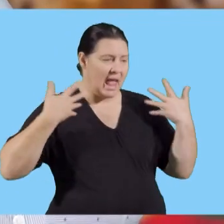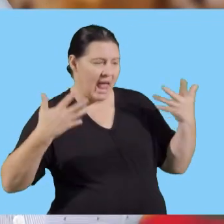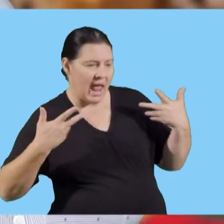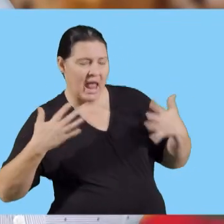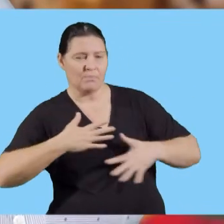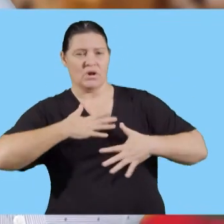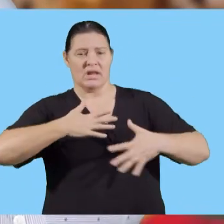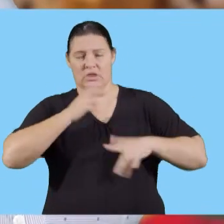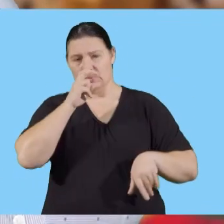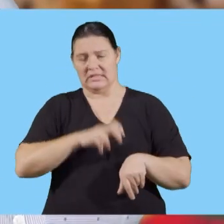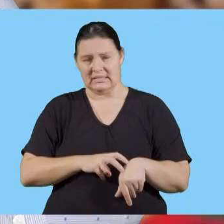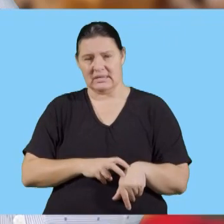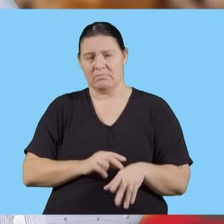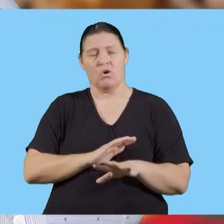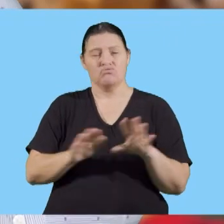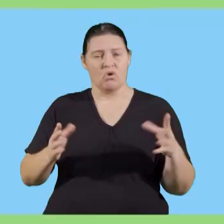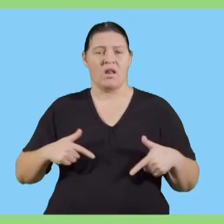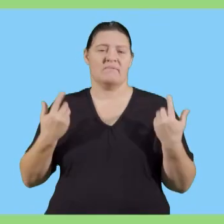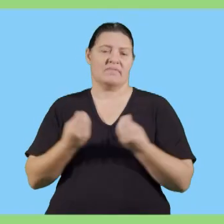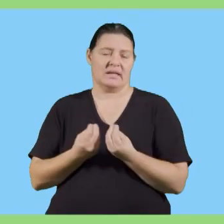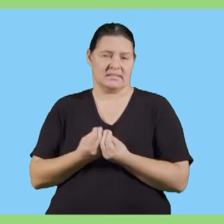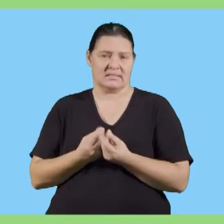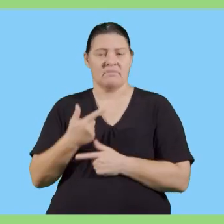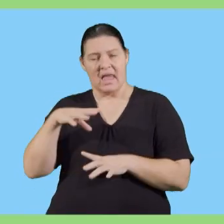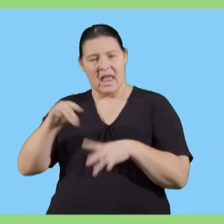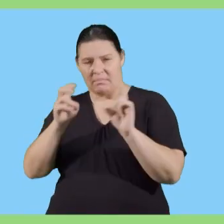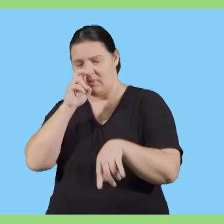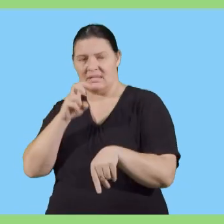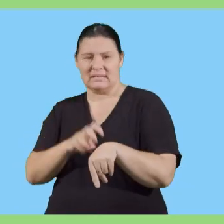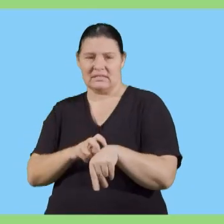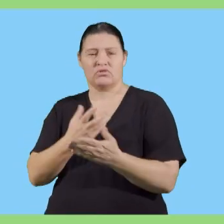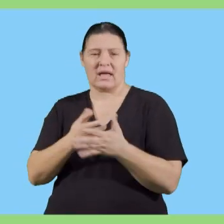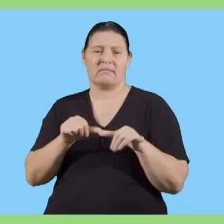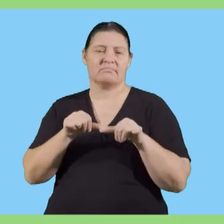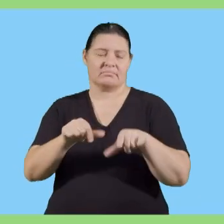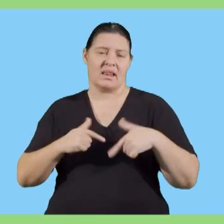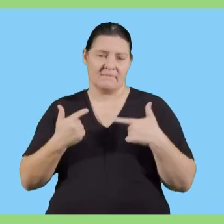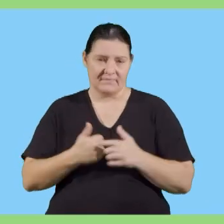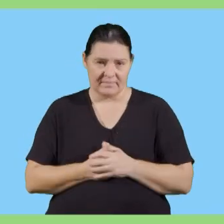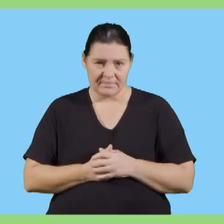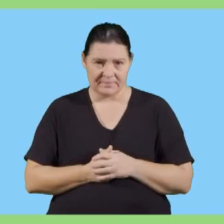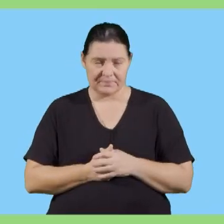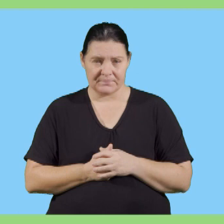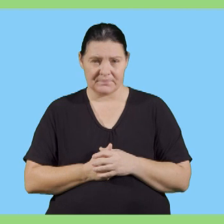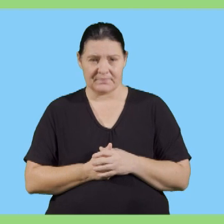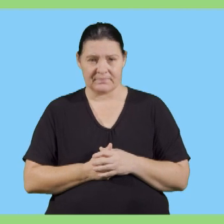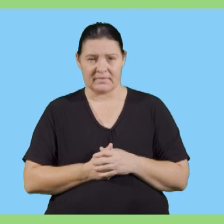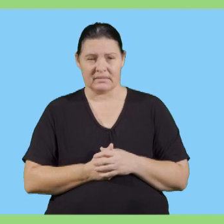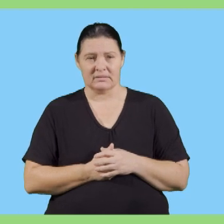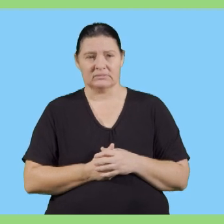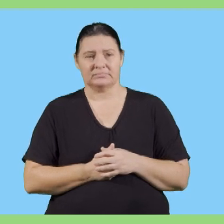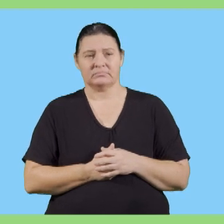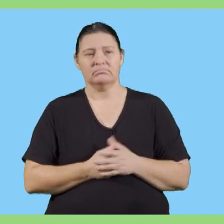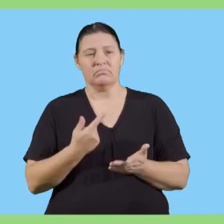need in order to stay alive. So for example, organisms depend on other organisms for food, animals